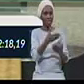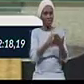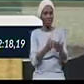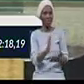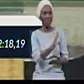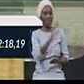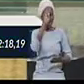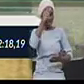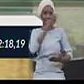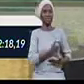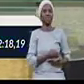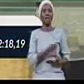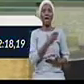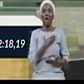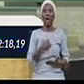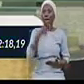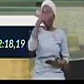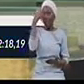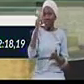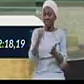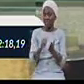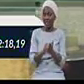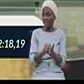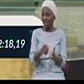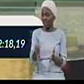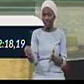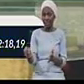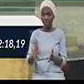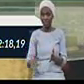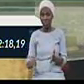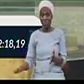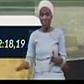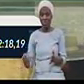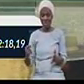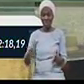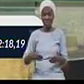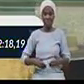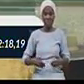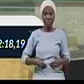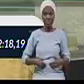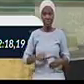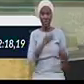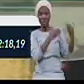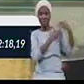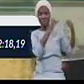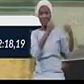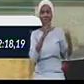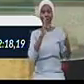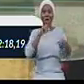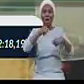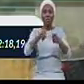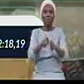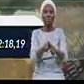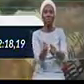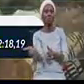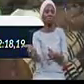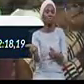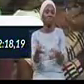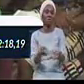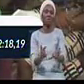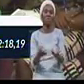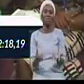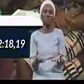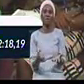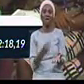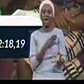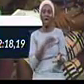because of that, these children, the younger generation, they're going astray. Home training is lacking, and